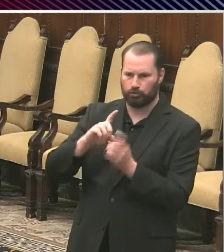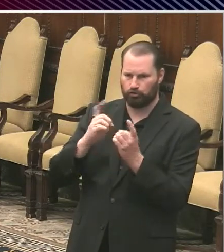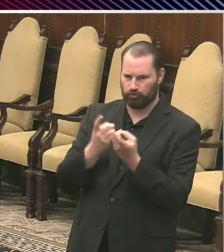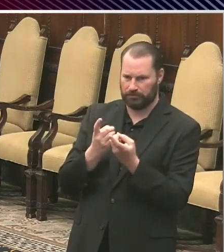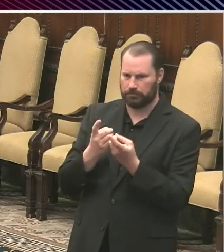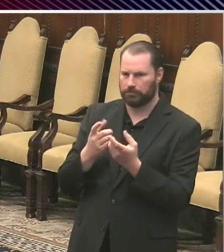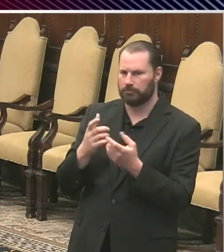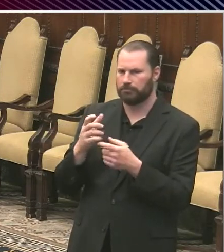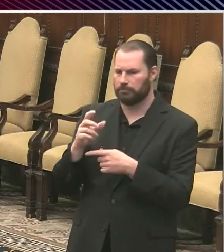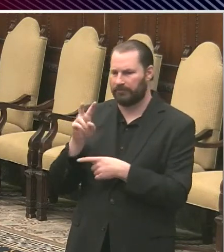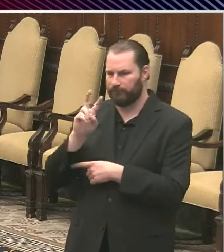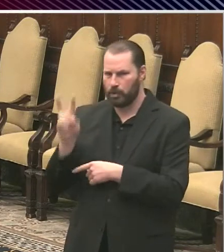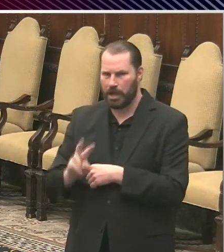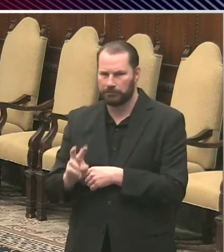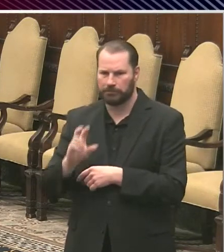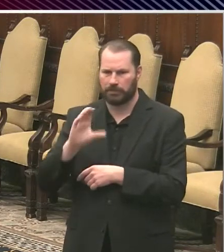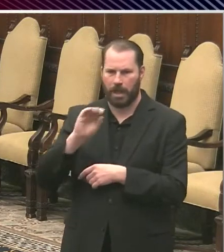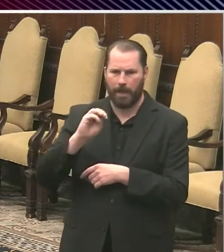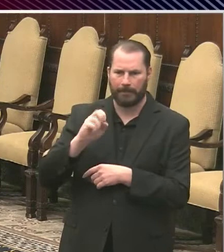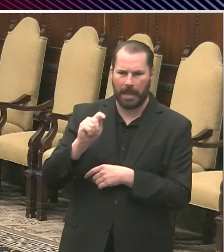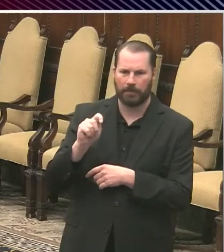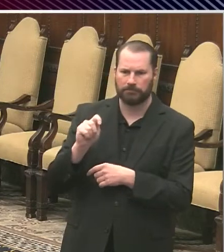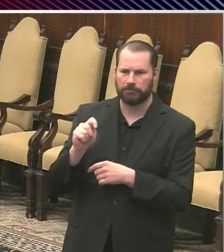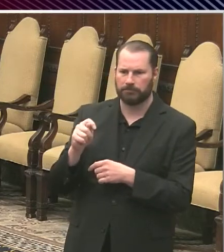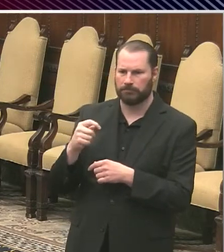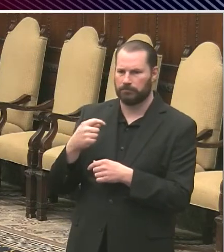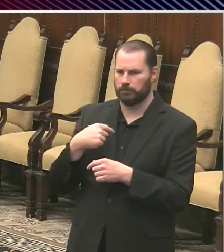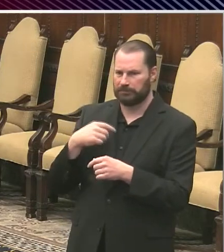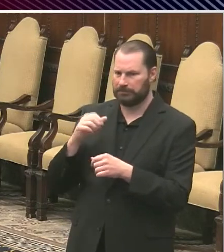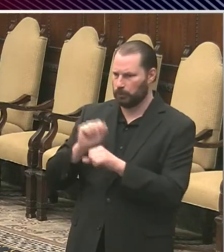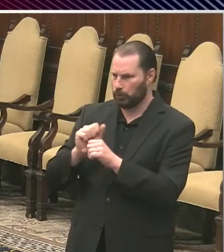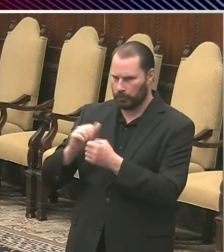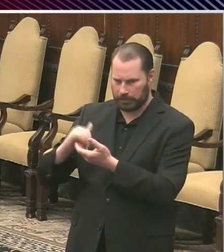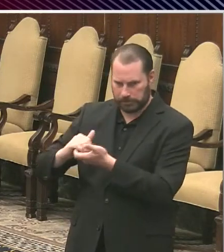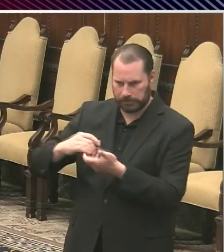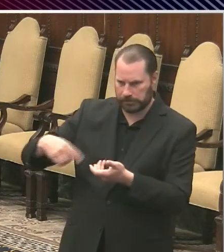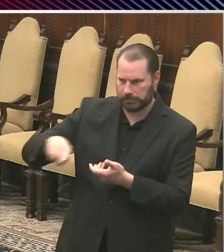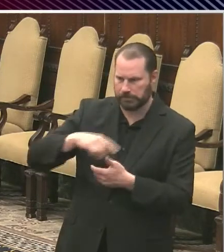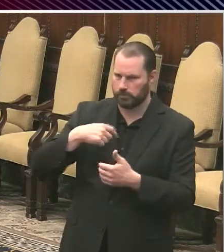definitely something we recognize, working very hard to correct. Thank you. That's it.